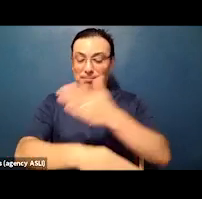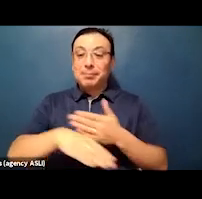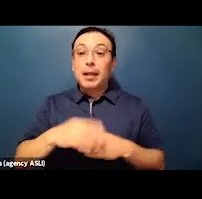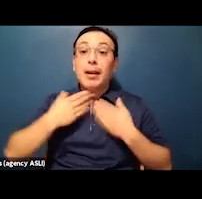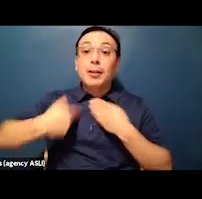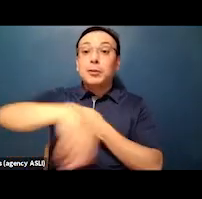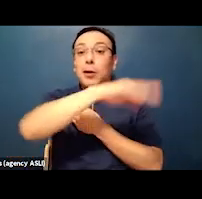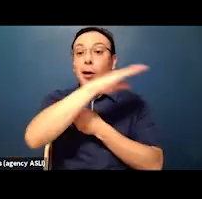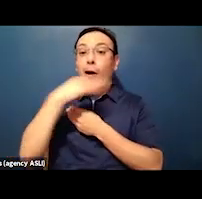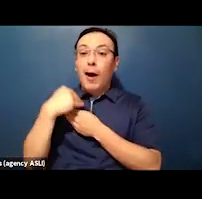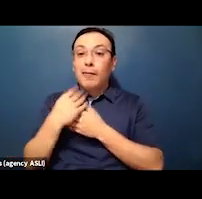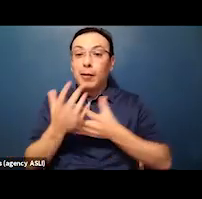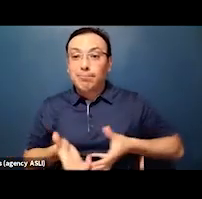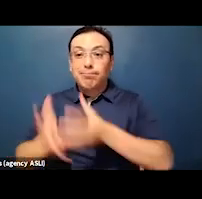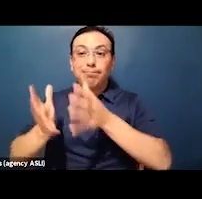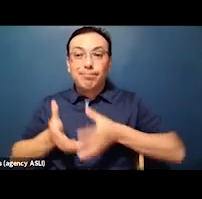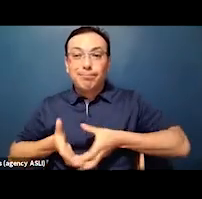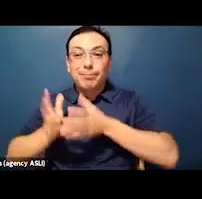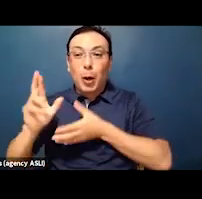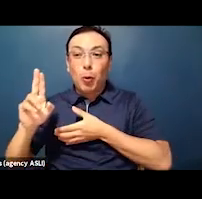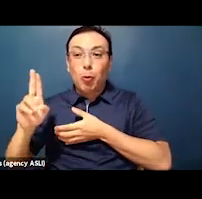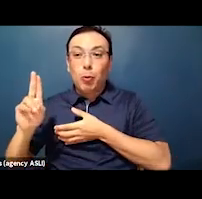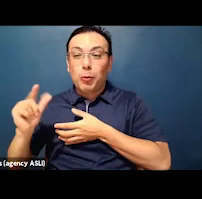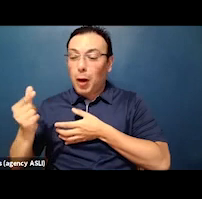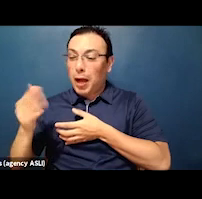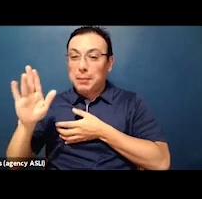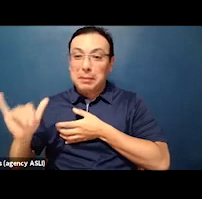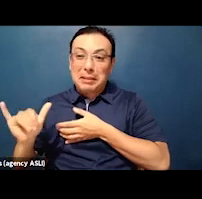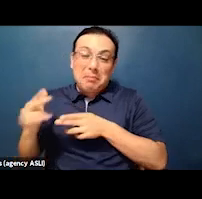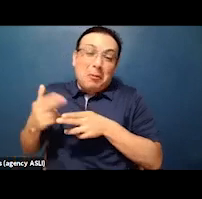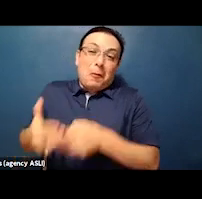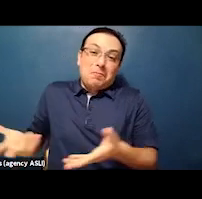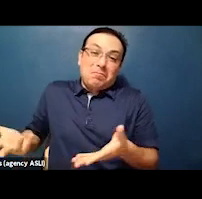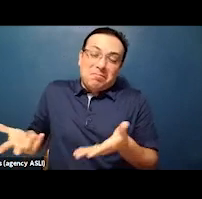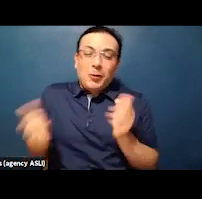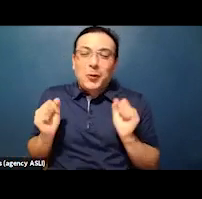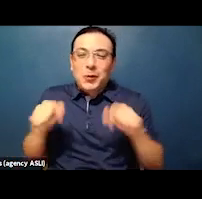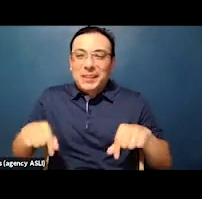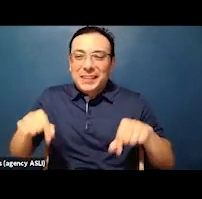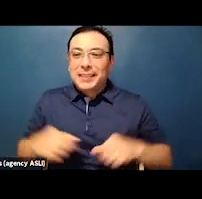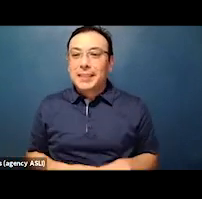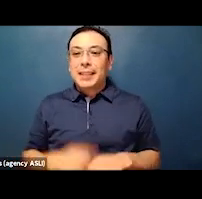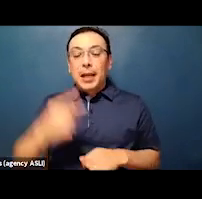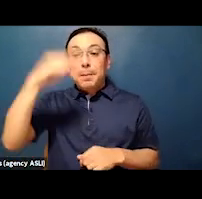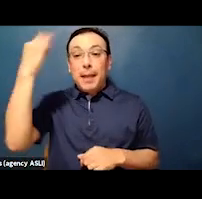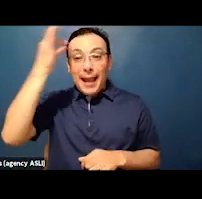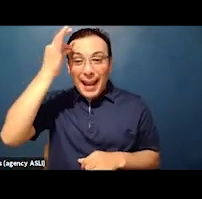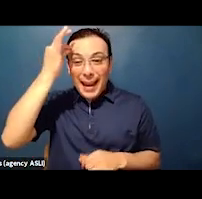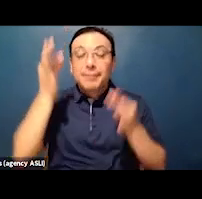it. It's a little chilly in the office. Black hair, olive skin. I'm sitting at my cubicle here